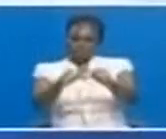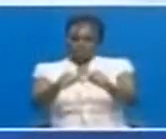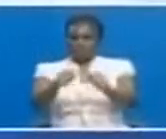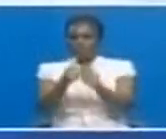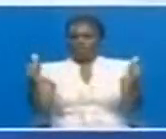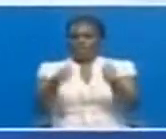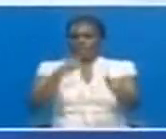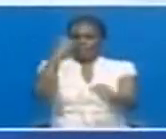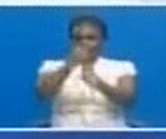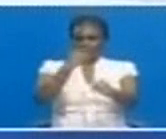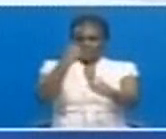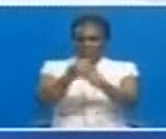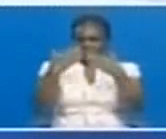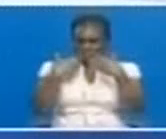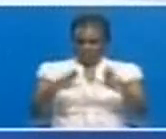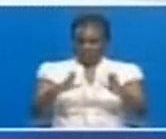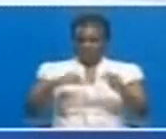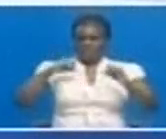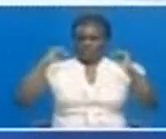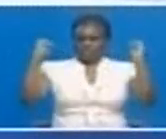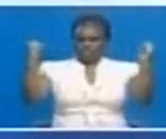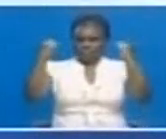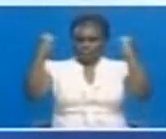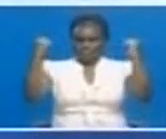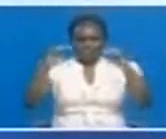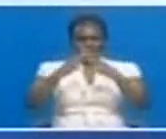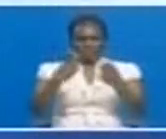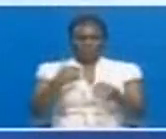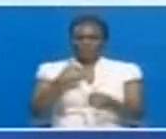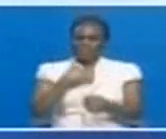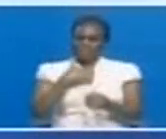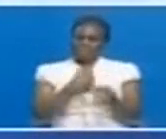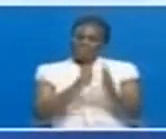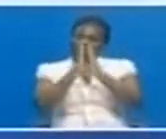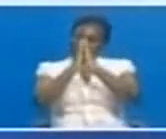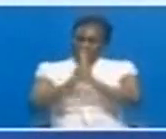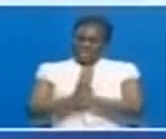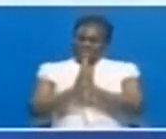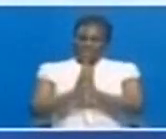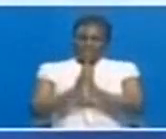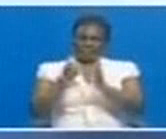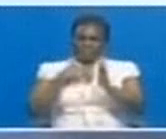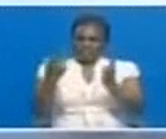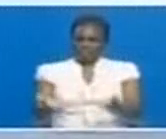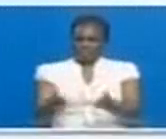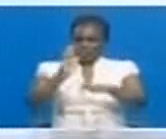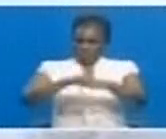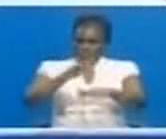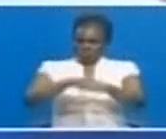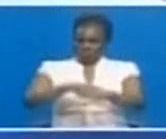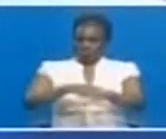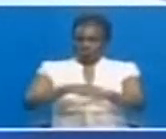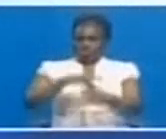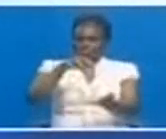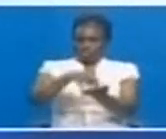and snatch a podium finish at the World Athletics Championships. I'm really praying that I remain, you know, in good form as we head for the